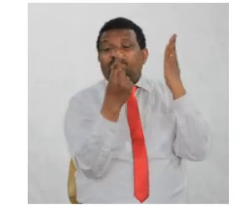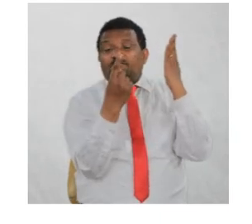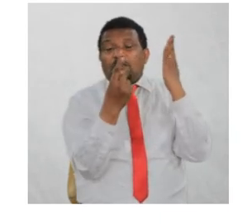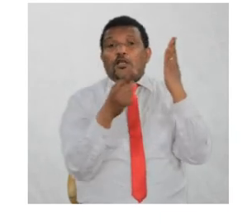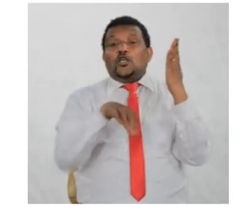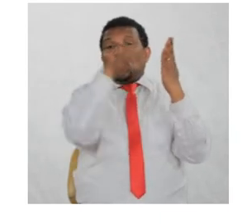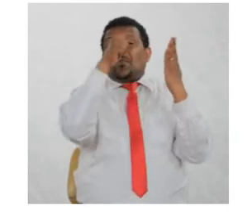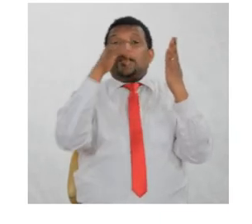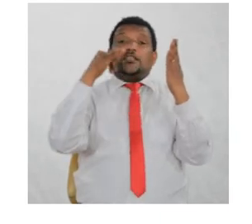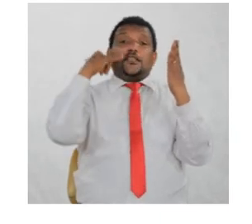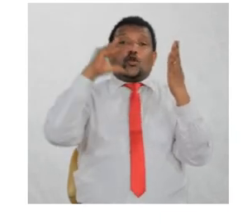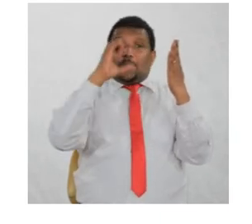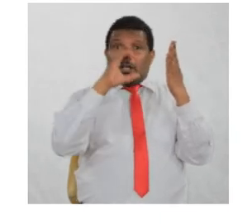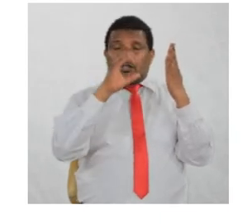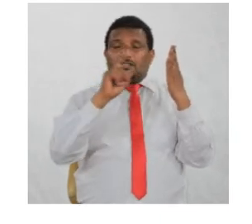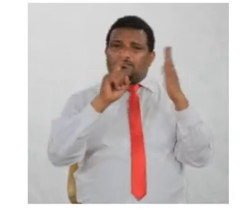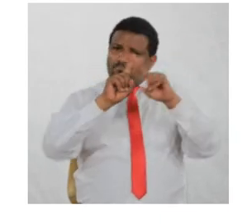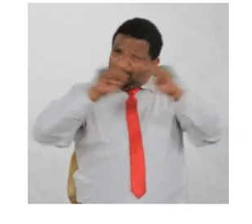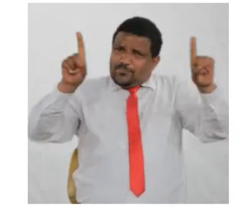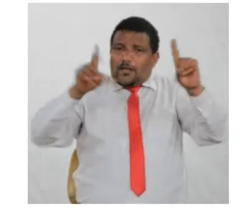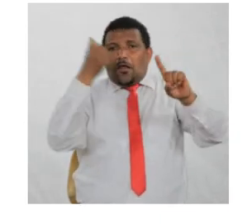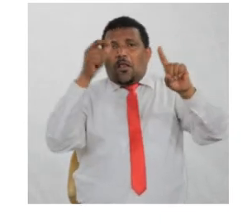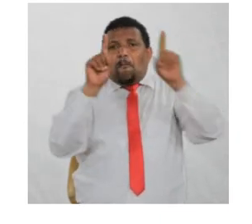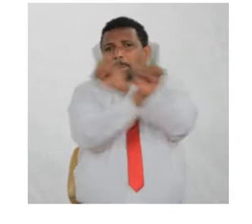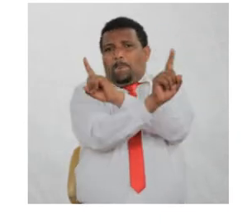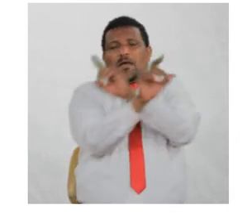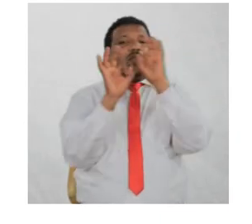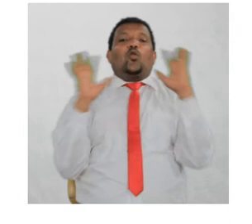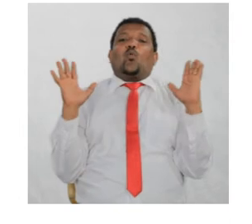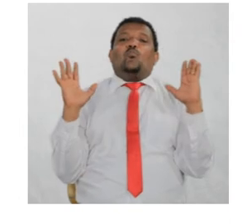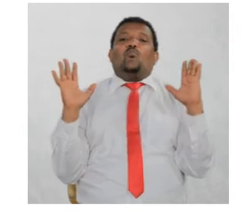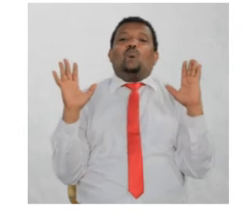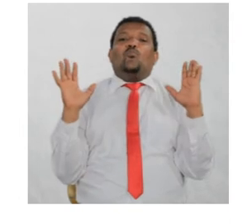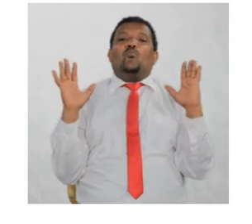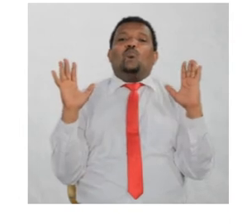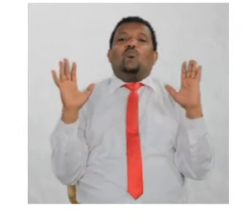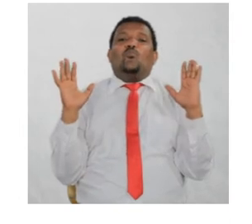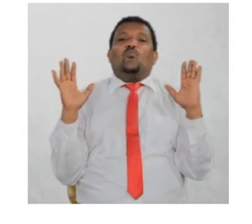Ethio-Telecom is distinctive. It has no close substitutes.